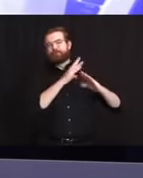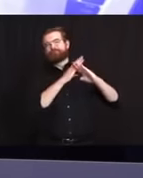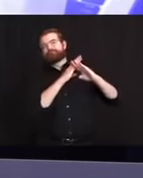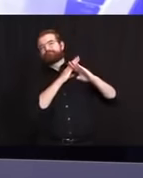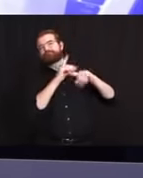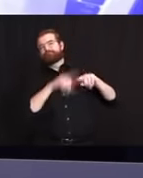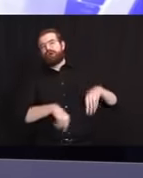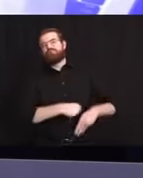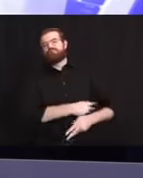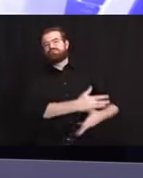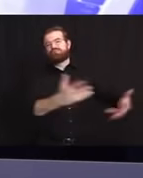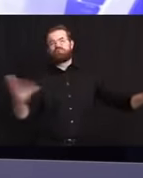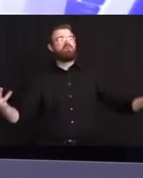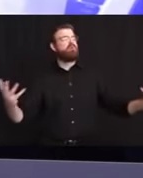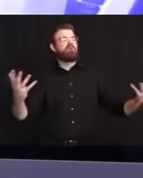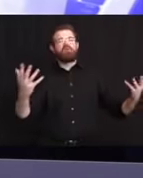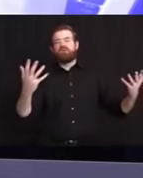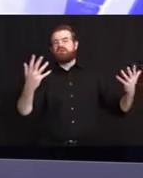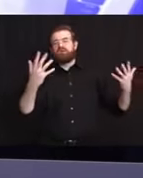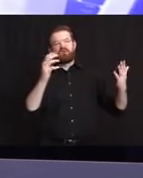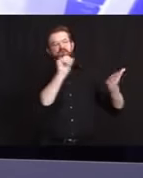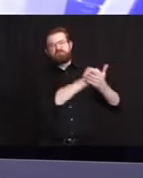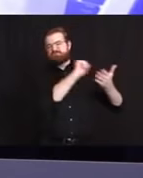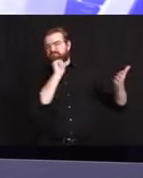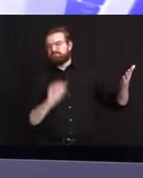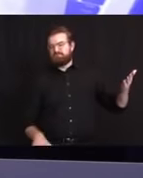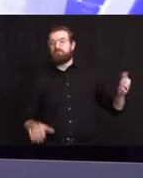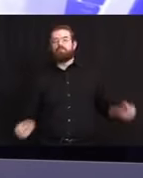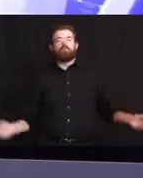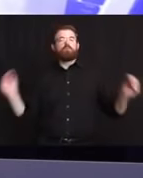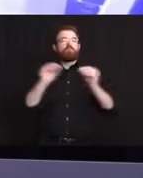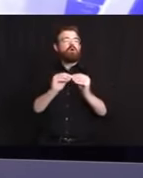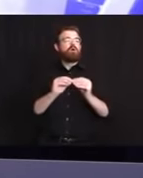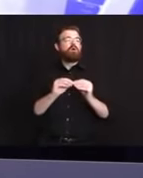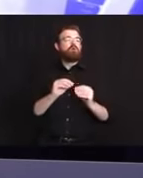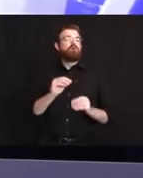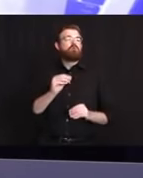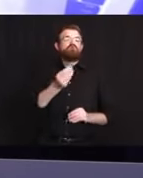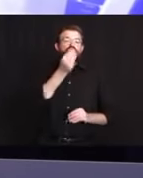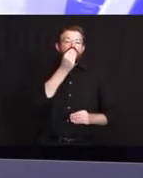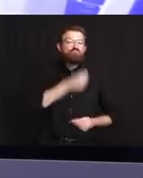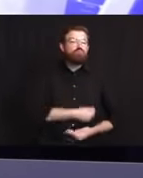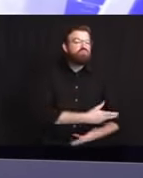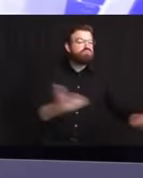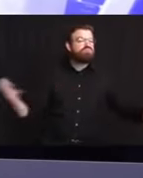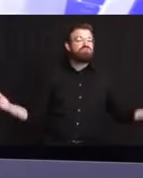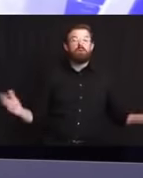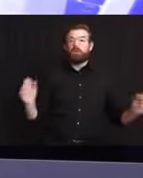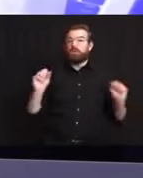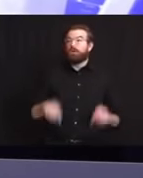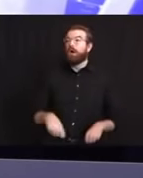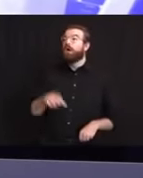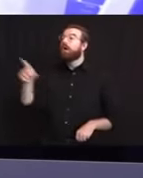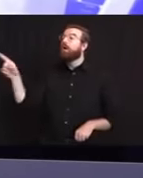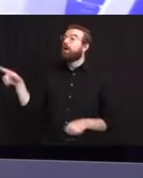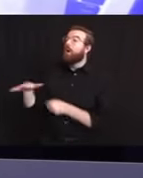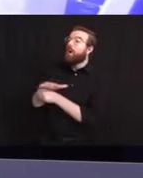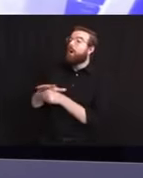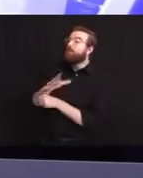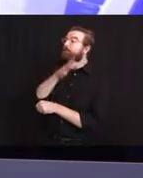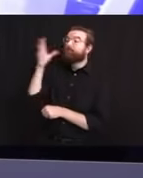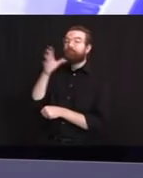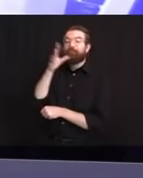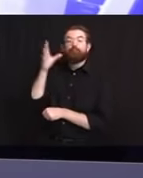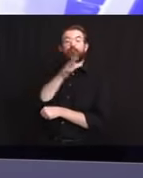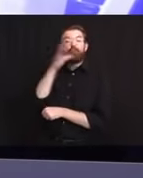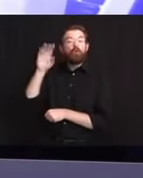locally grown, fresh fruits, vegetables, and herbs to low-income women, infants and children, and seniors. Each